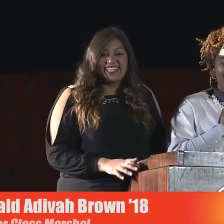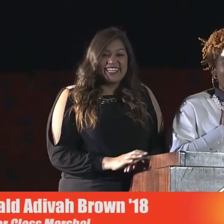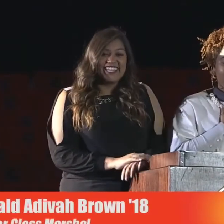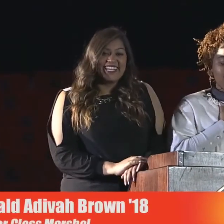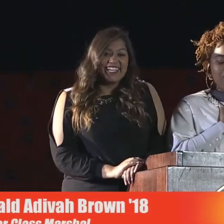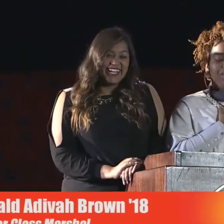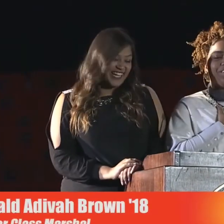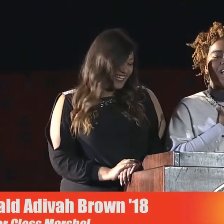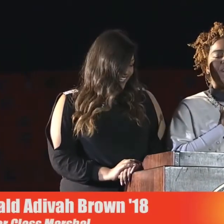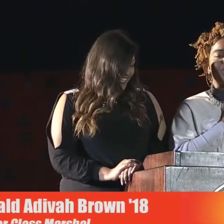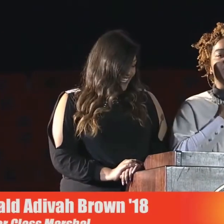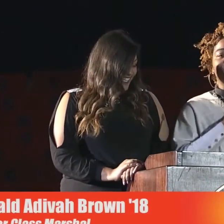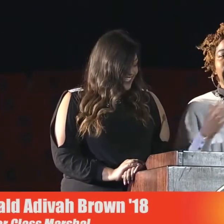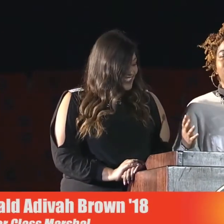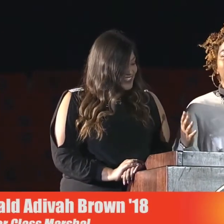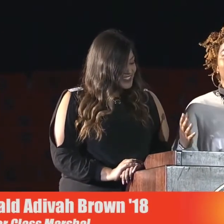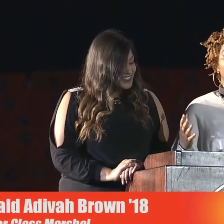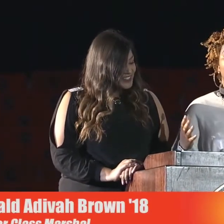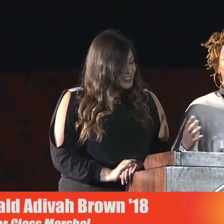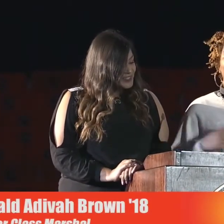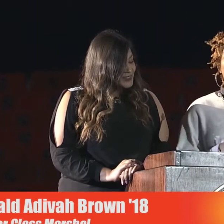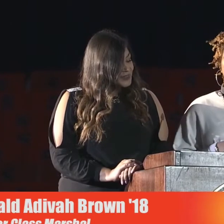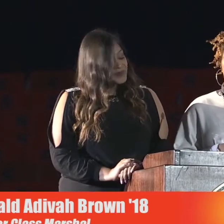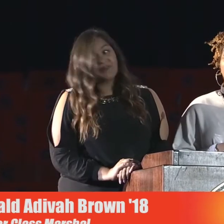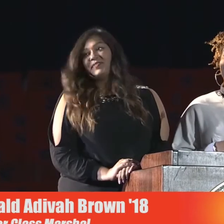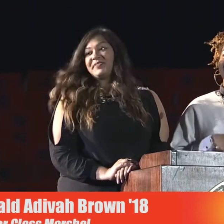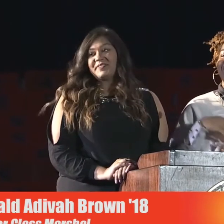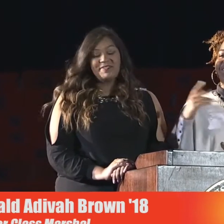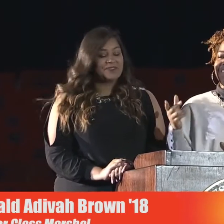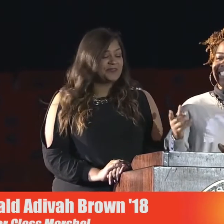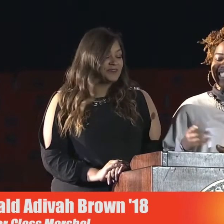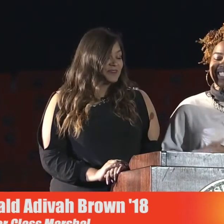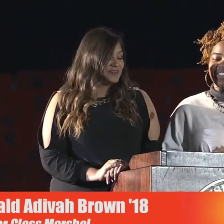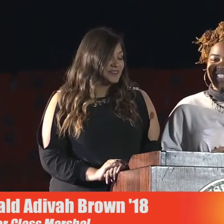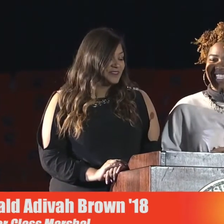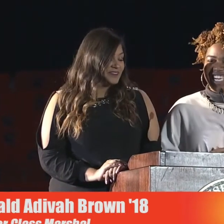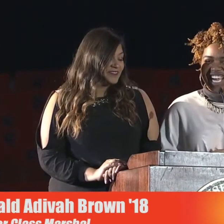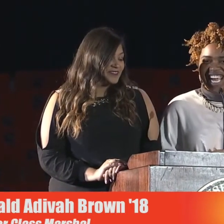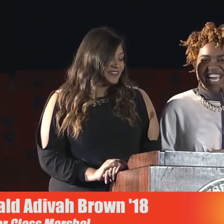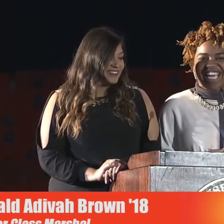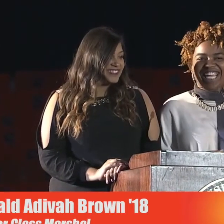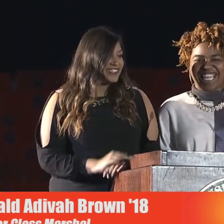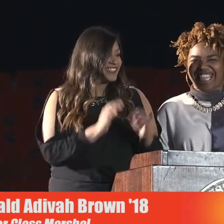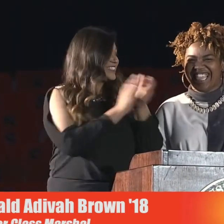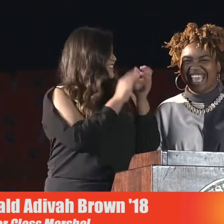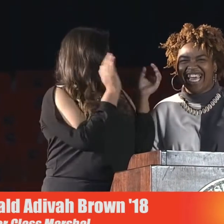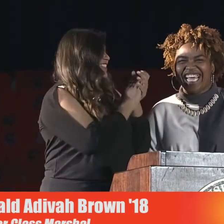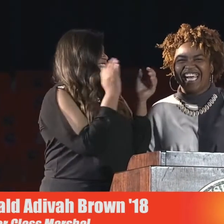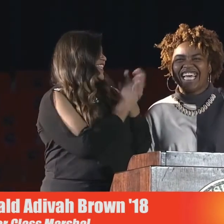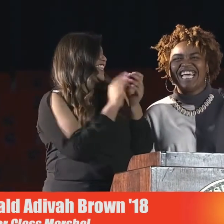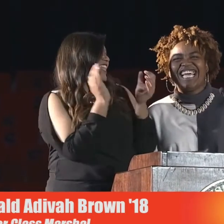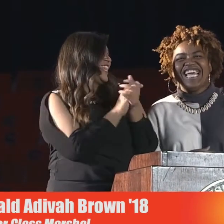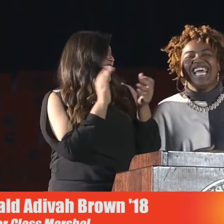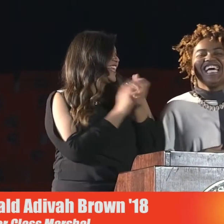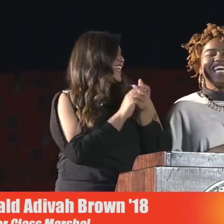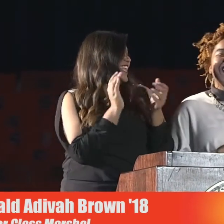My name is Gerald Brown. I am a studio arts major with a concentration in ceramics and sculpture.